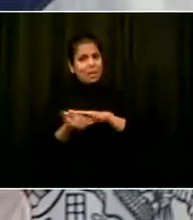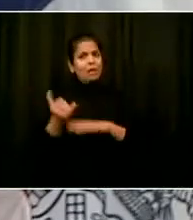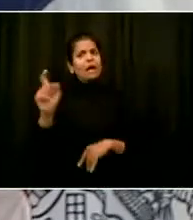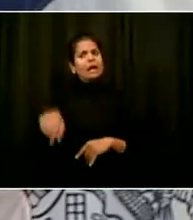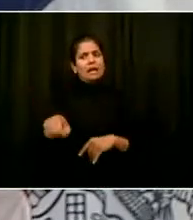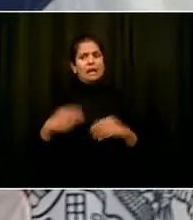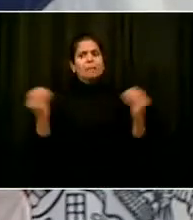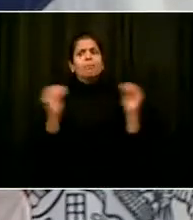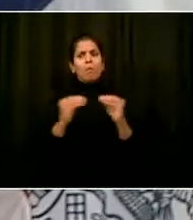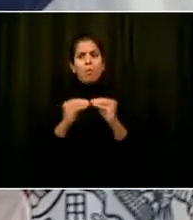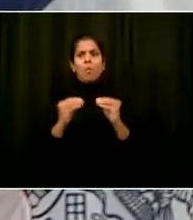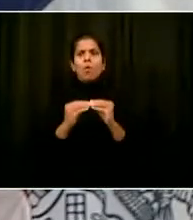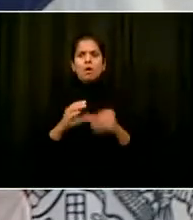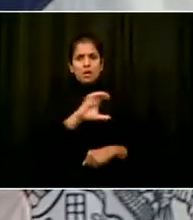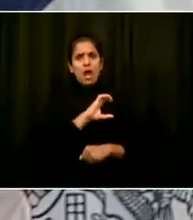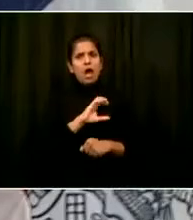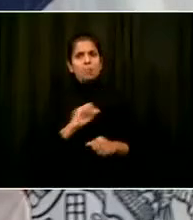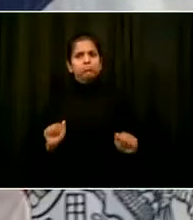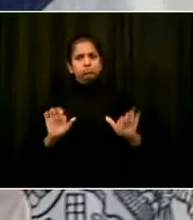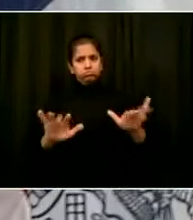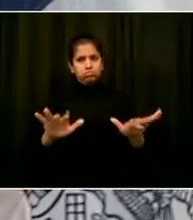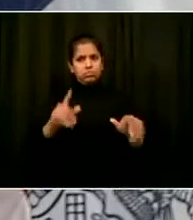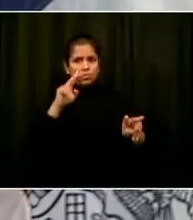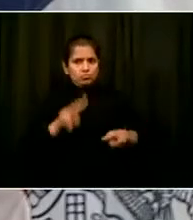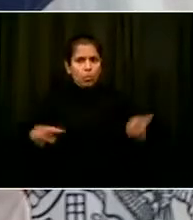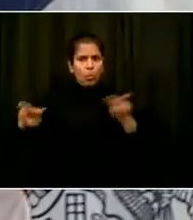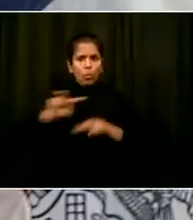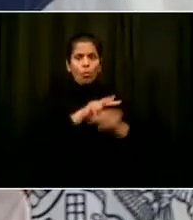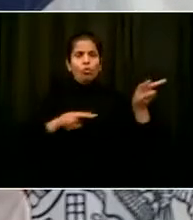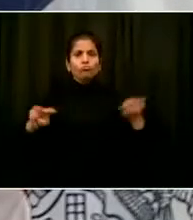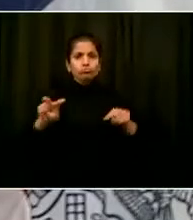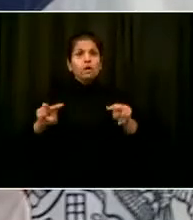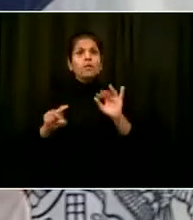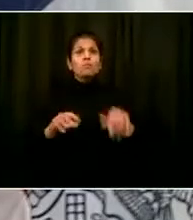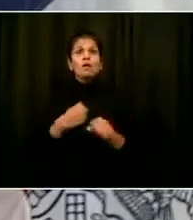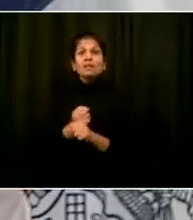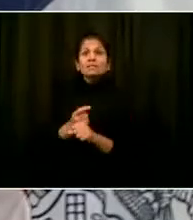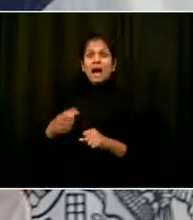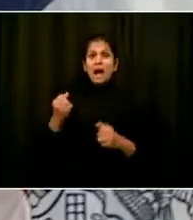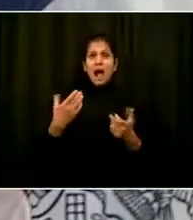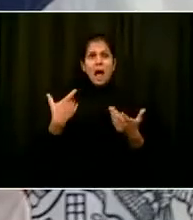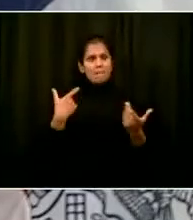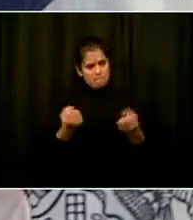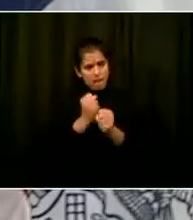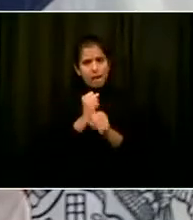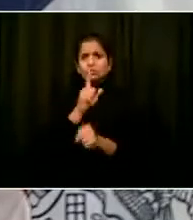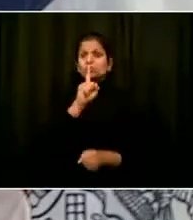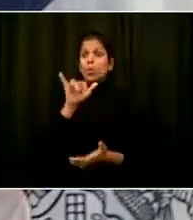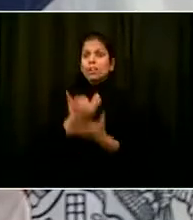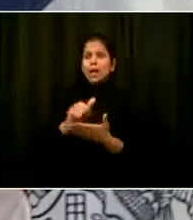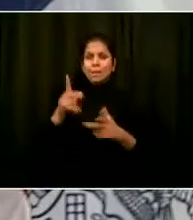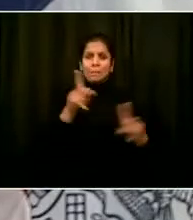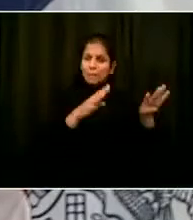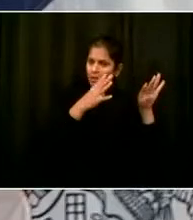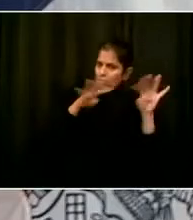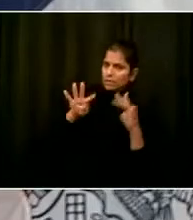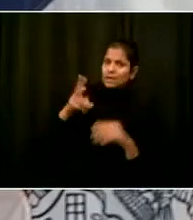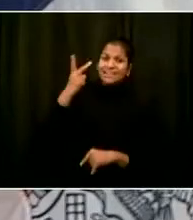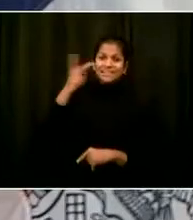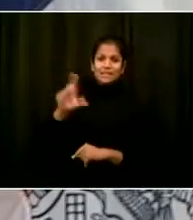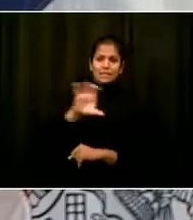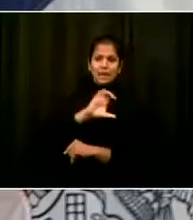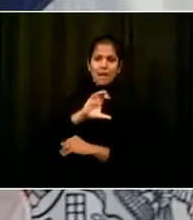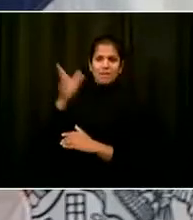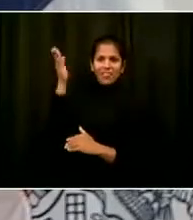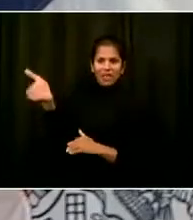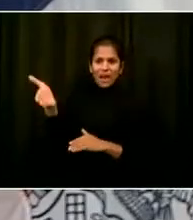moving that around to where PD assess assesses the need but this is exactly what comstat and precision policing